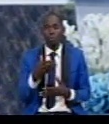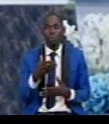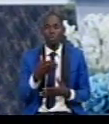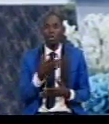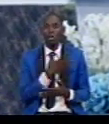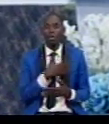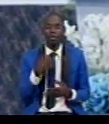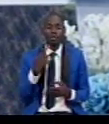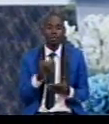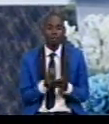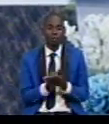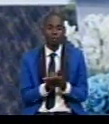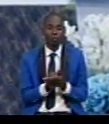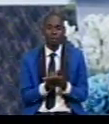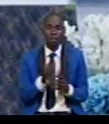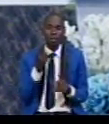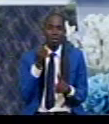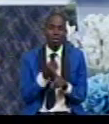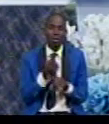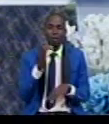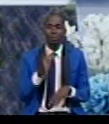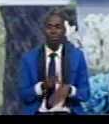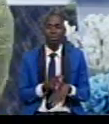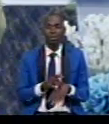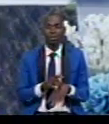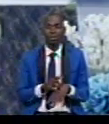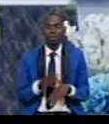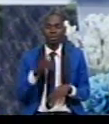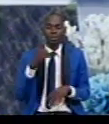accident affected my private part.